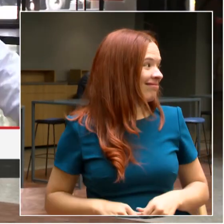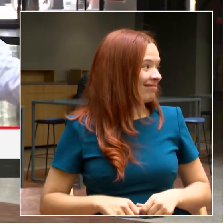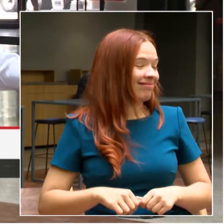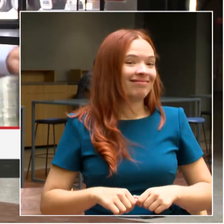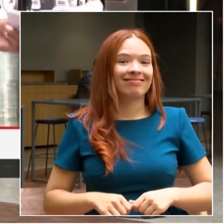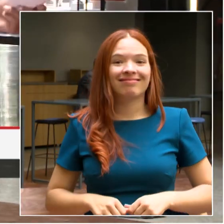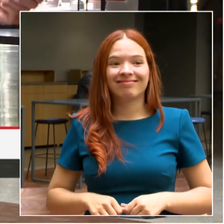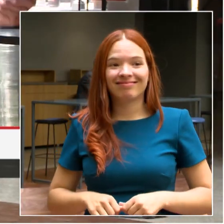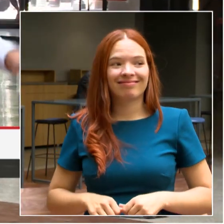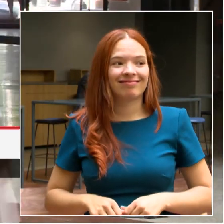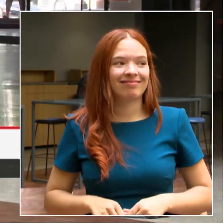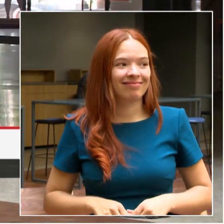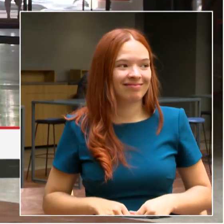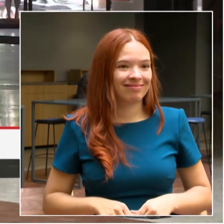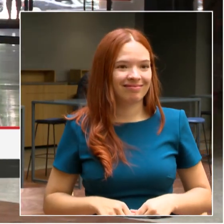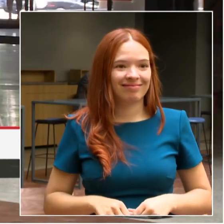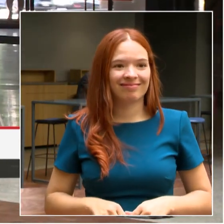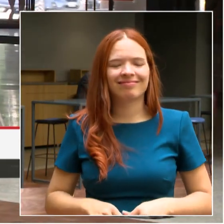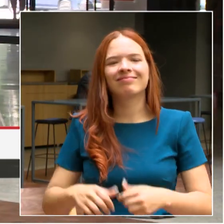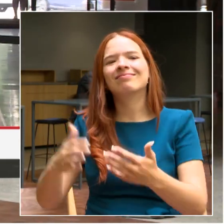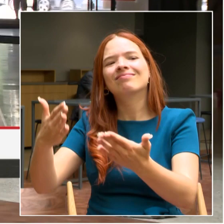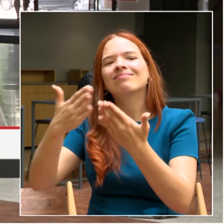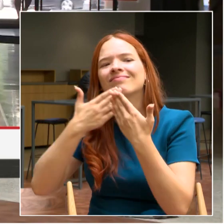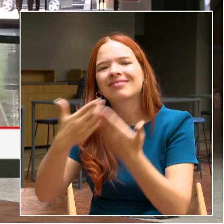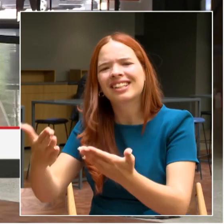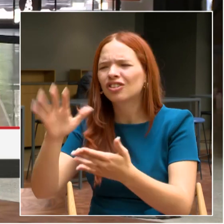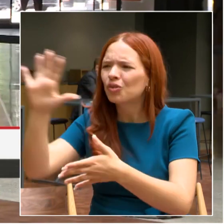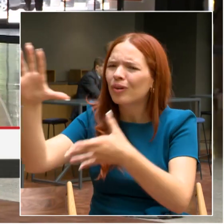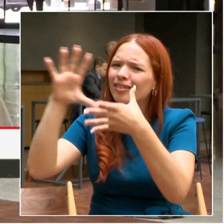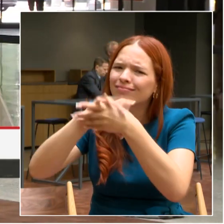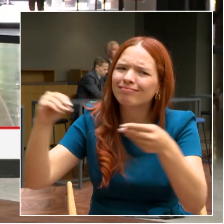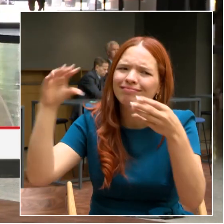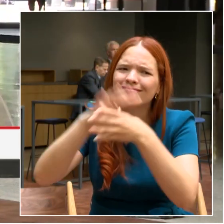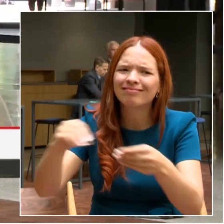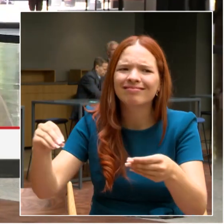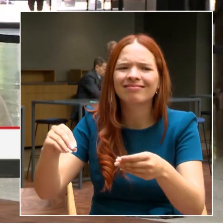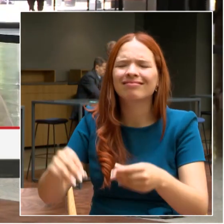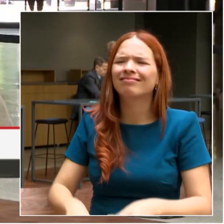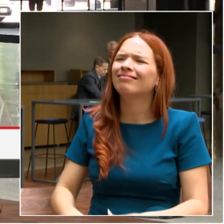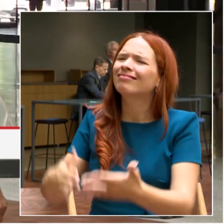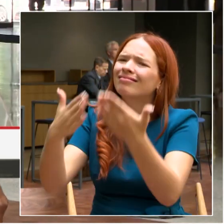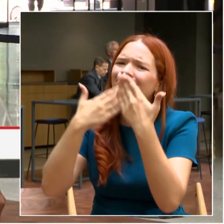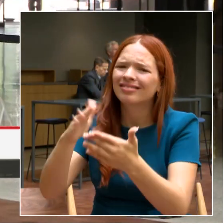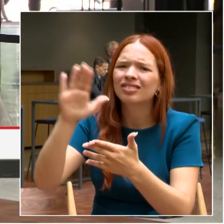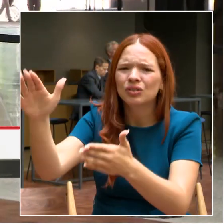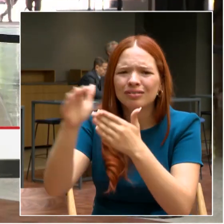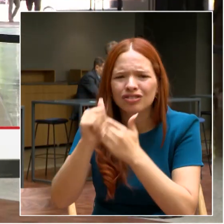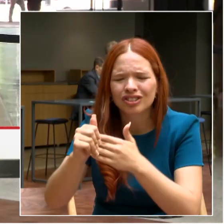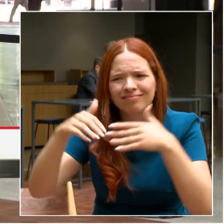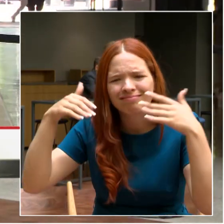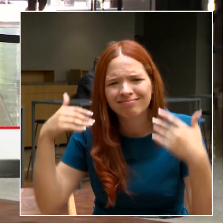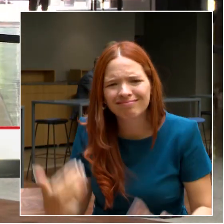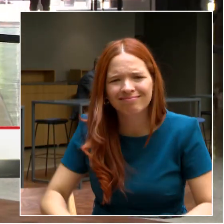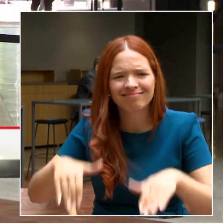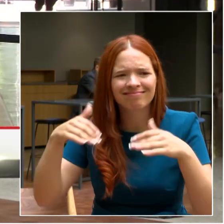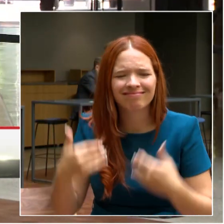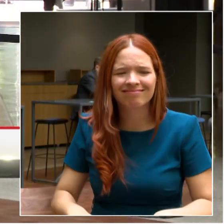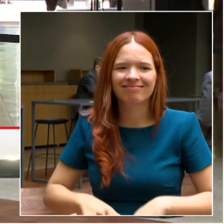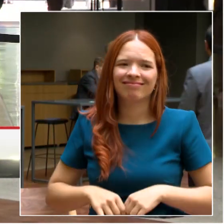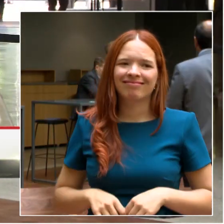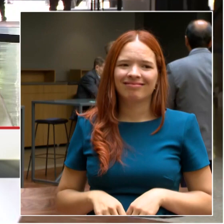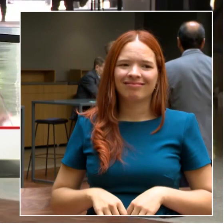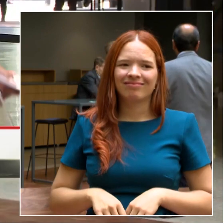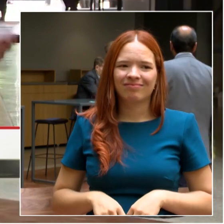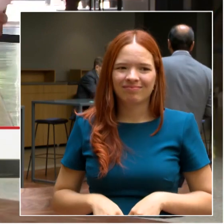Thank you, Councilman McDuffie, and thank you for your leadership. And in addition to Deputy Mayor Lindsay Parker, Deputy Mayor Paul Klein